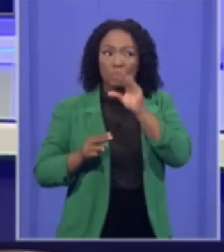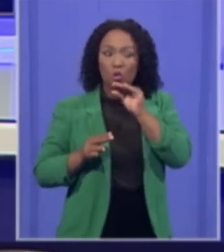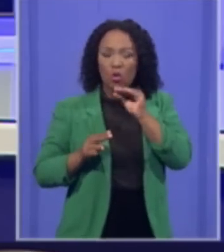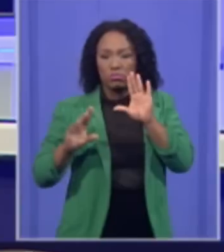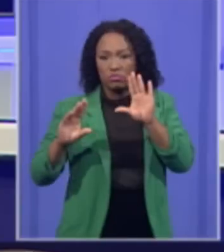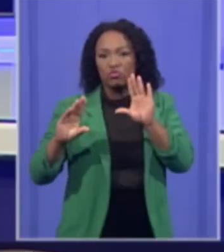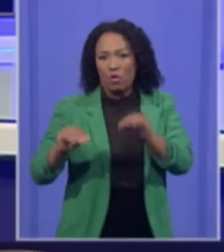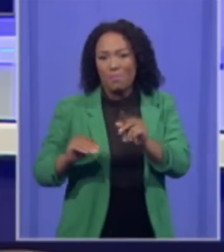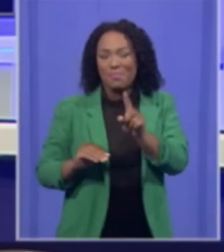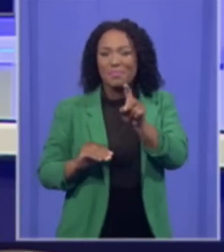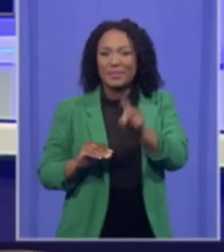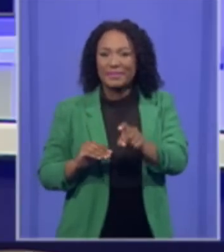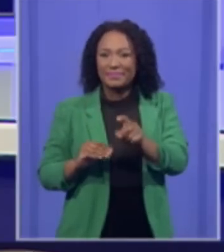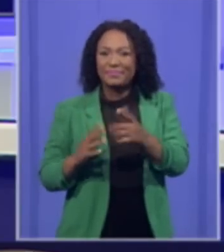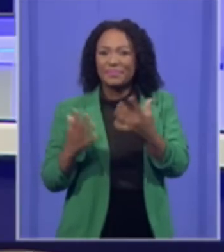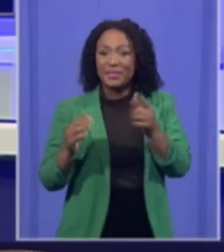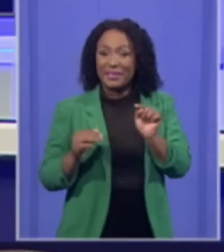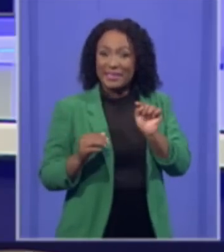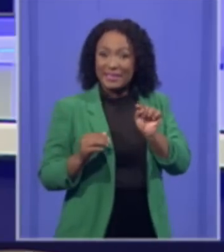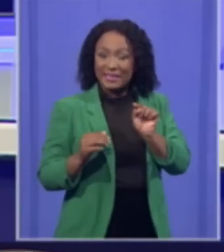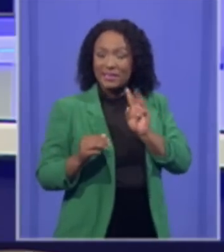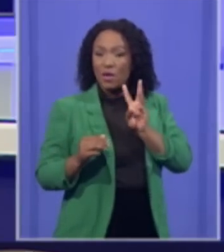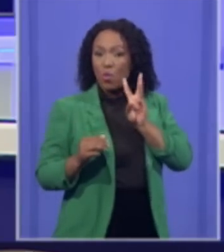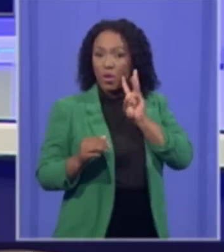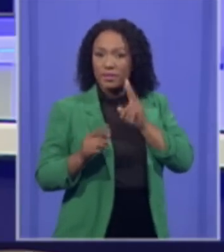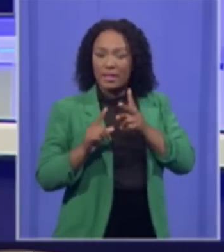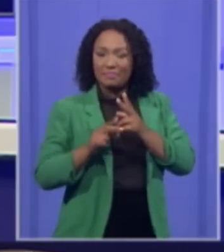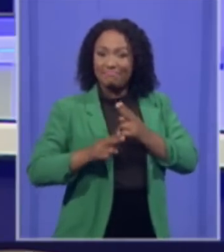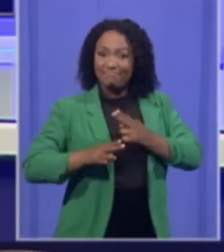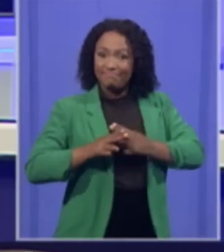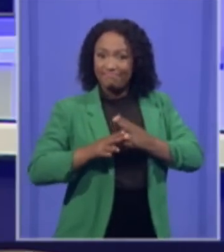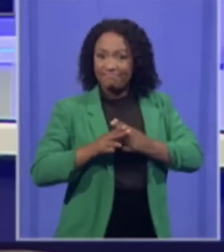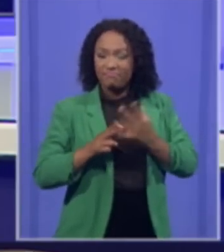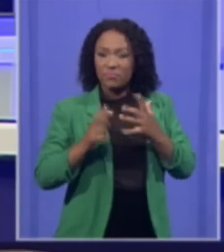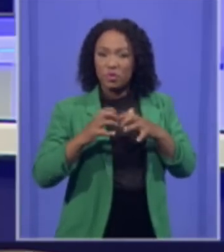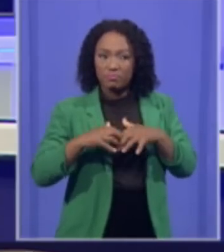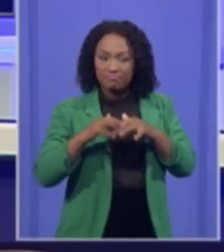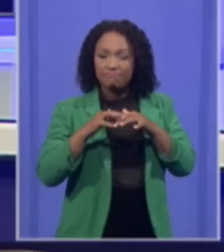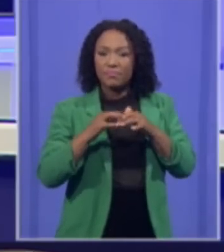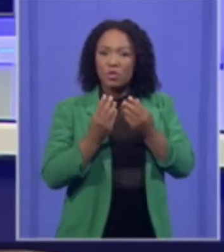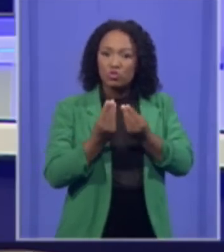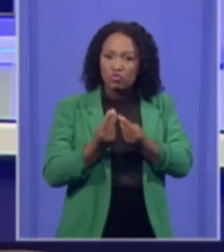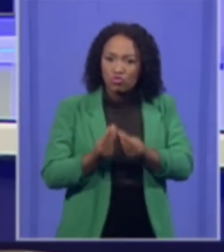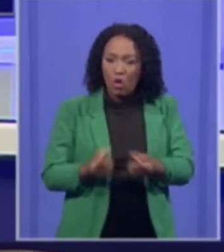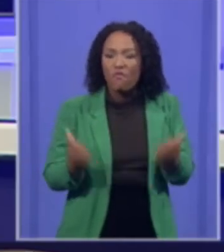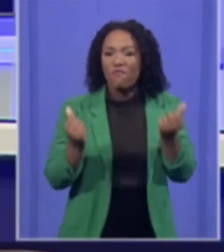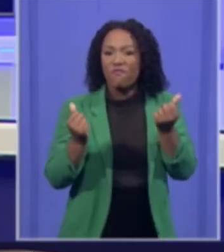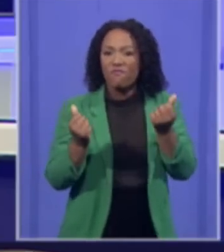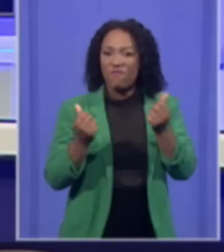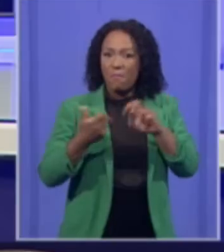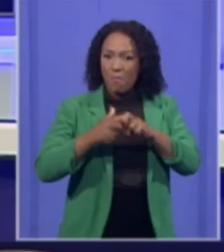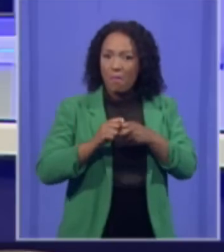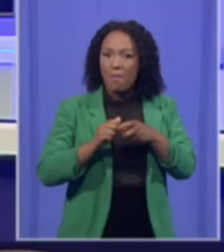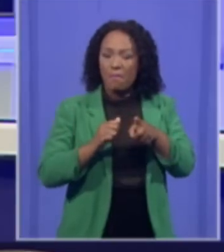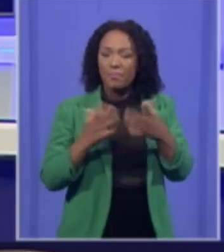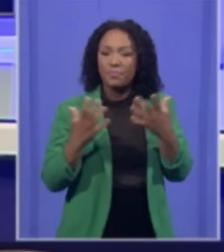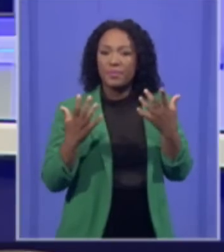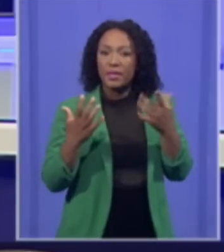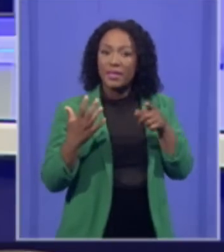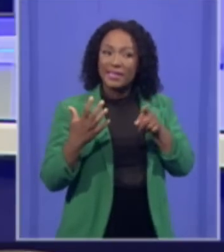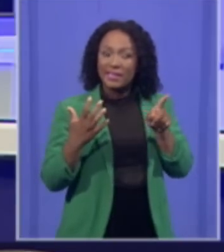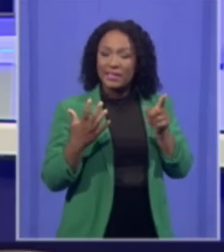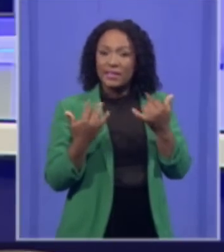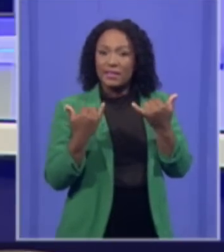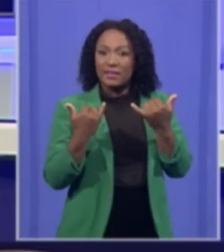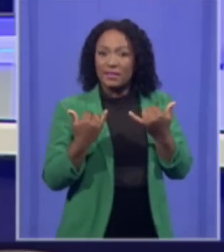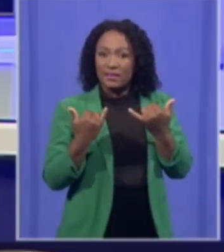ya Indaba ya meetse le kelela tšhila ke go hlama ditharollo tša ka pela tšeo di tla go kabo ya meetse yeo e